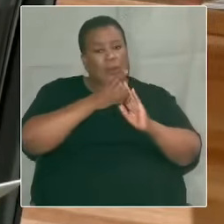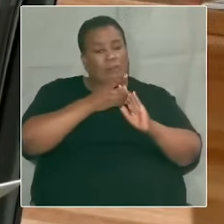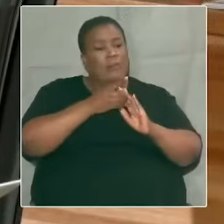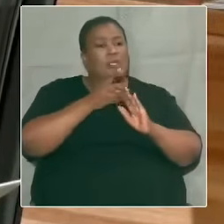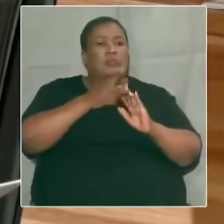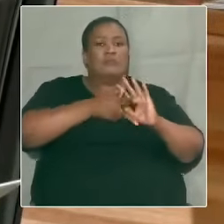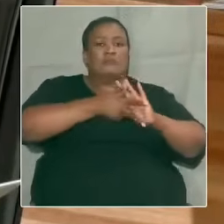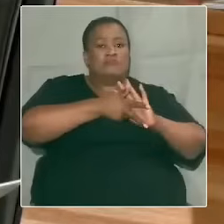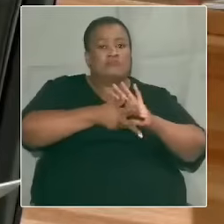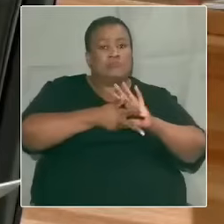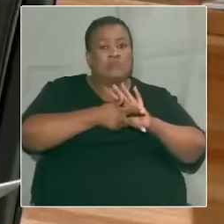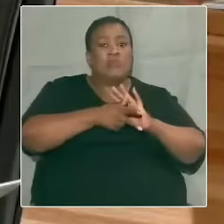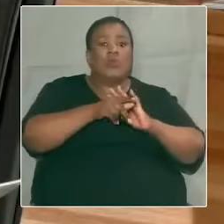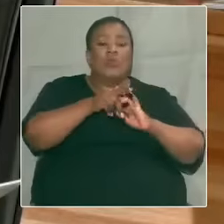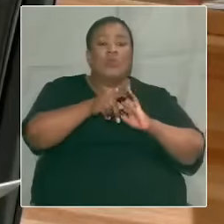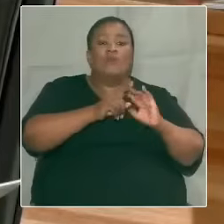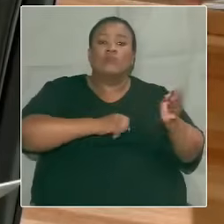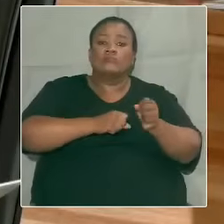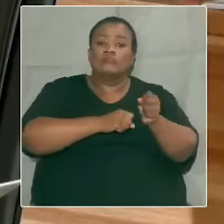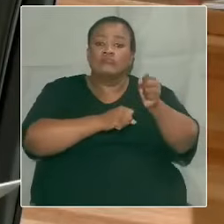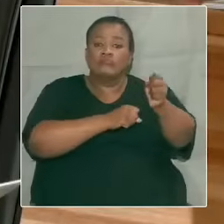PKTT strategic framework.